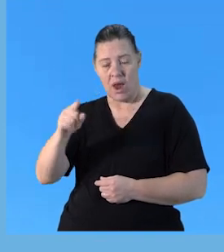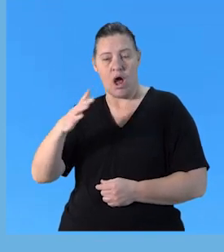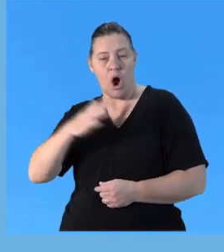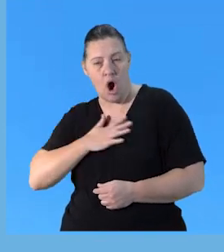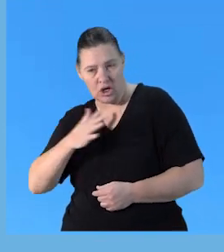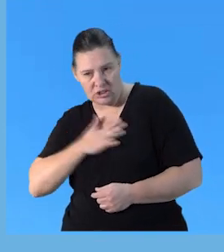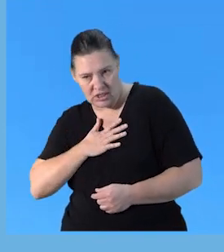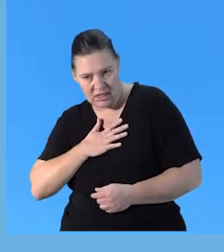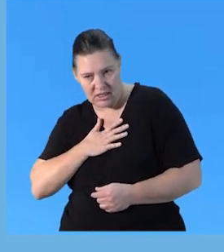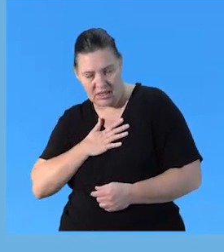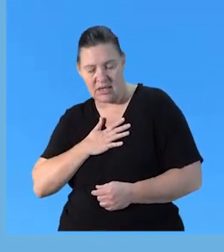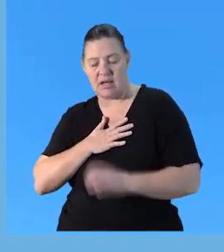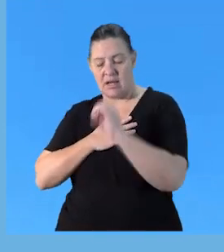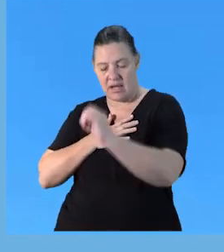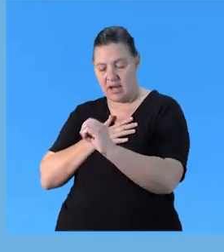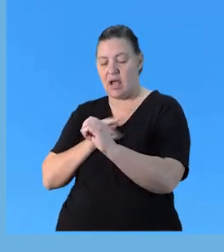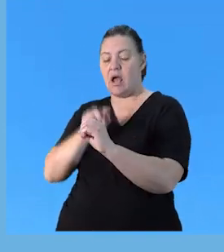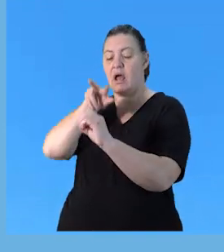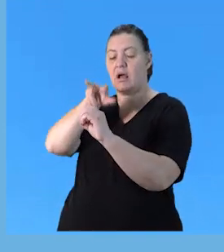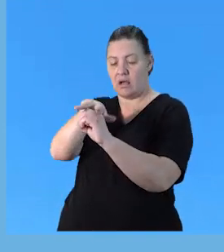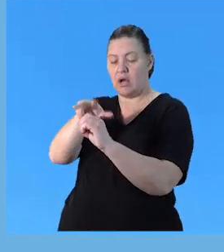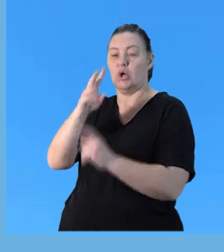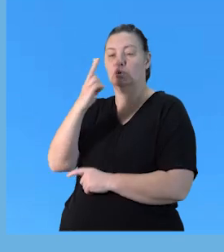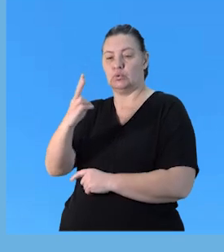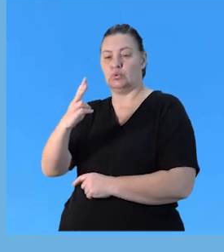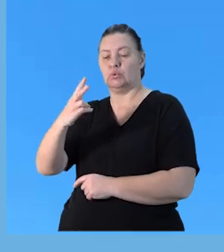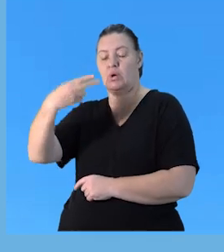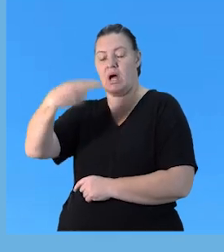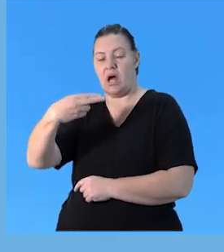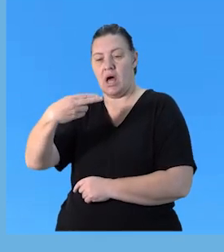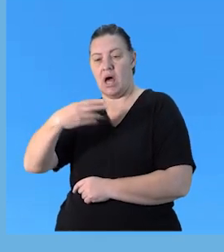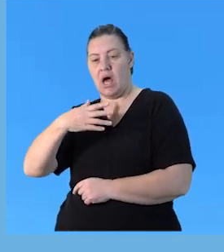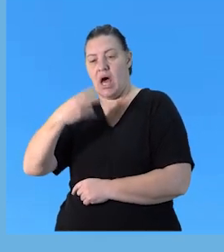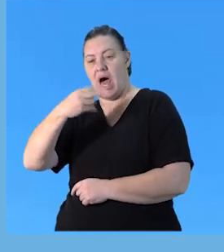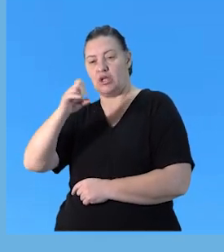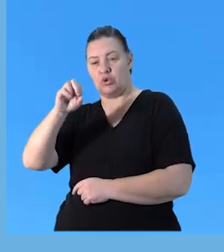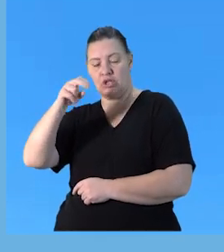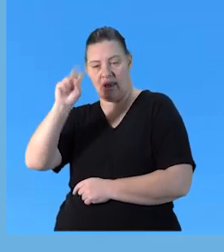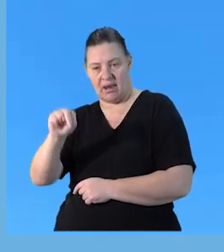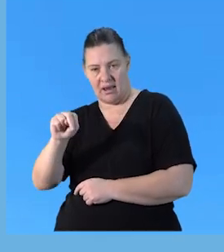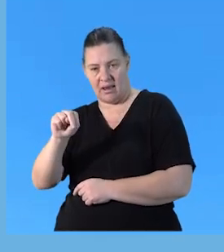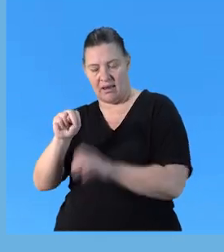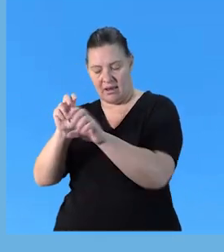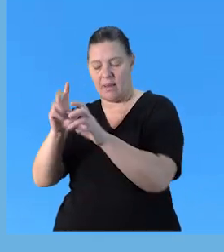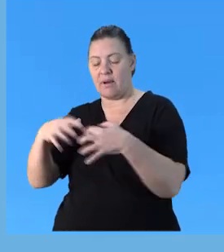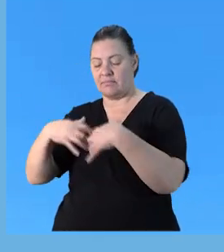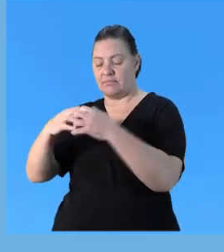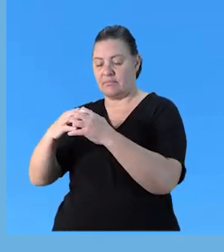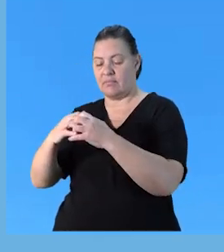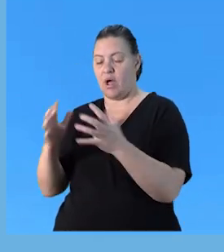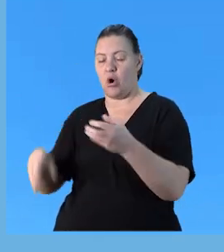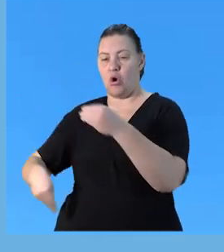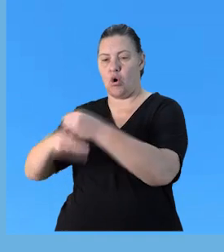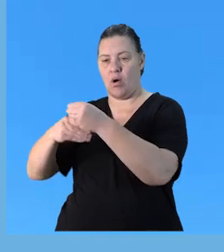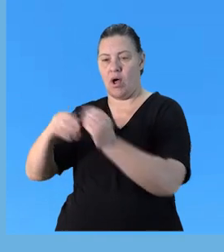components of a circuit, what we find in an electric circuit. So words that we used throughout the lesson were words such